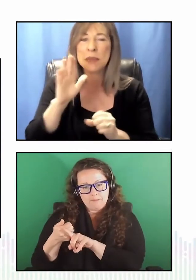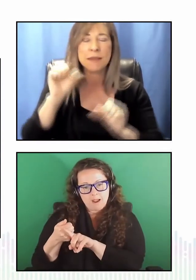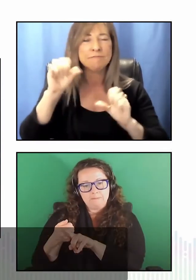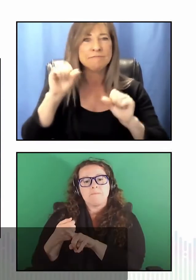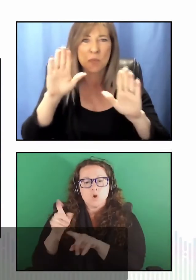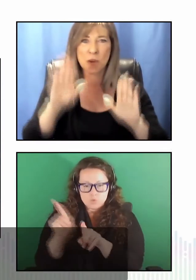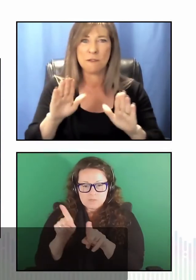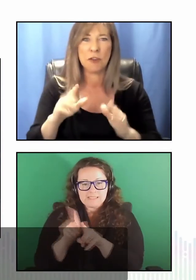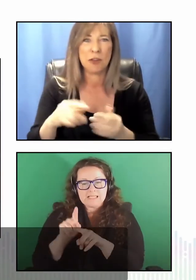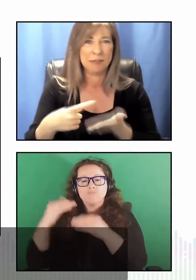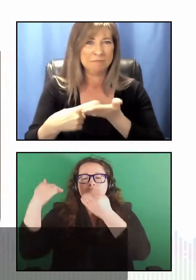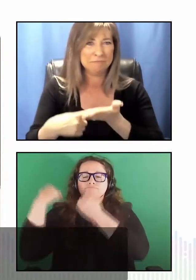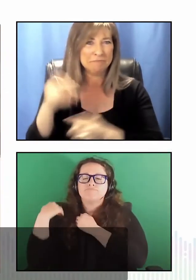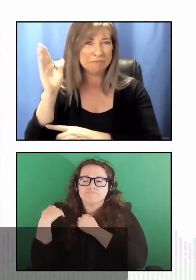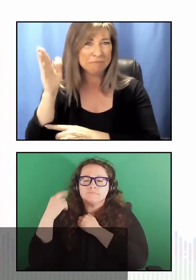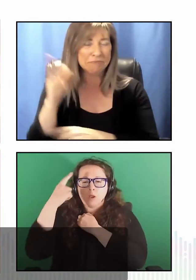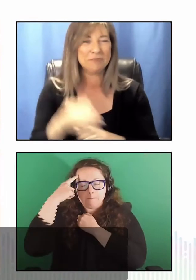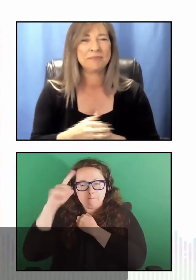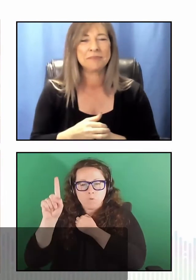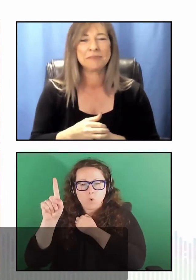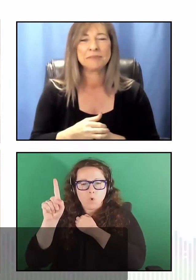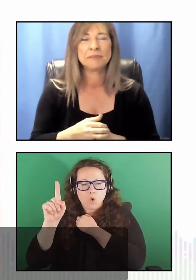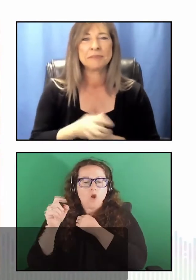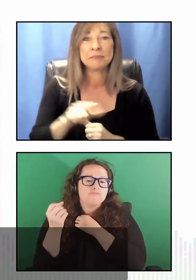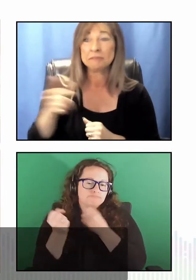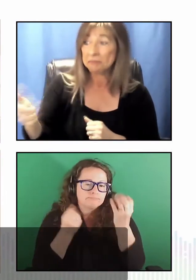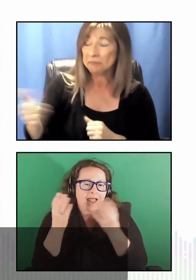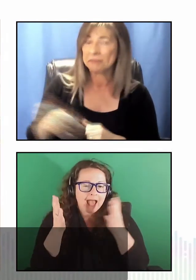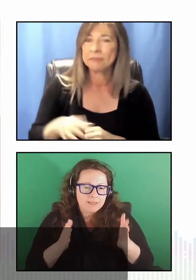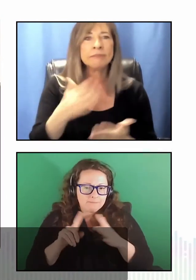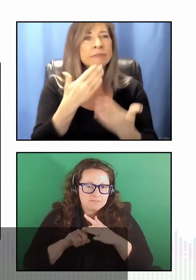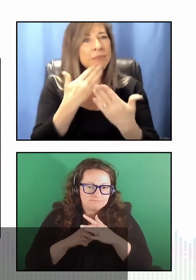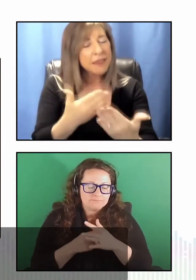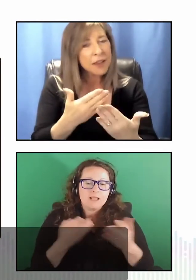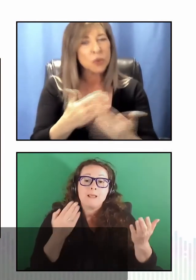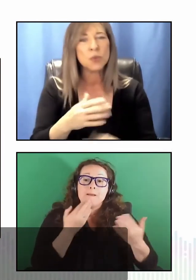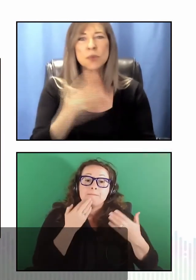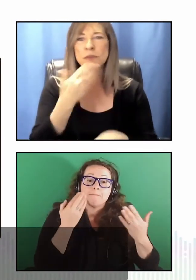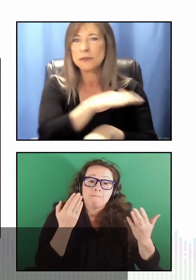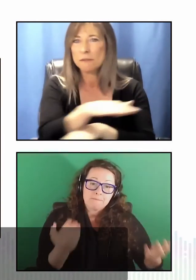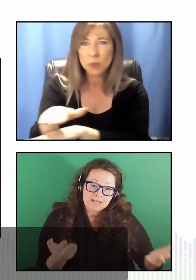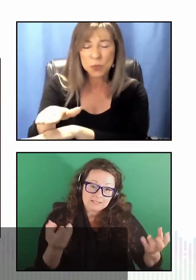Thank you, Mike, and good day to everybody. Et merci au personnel